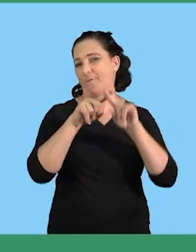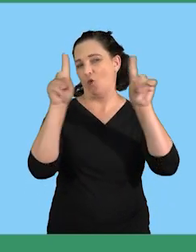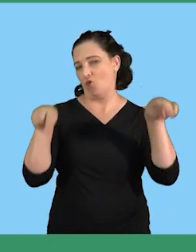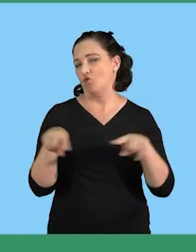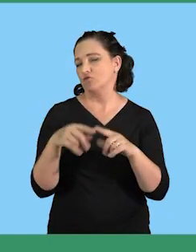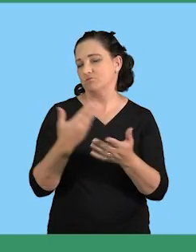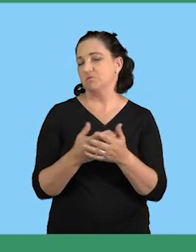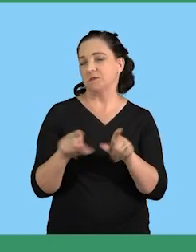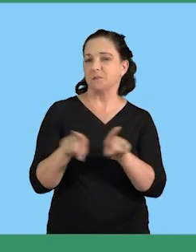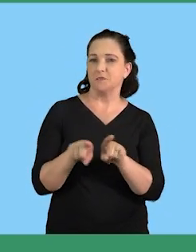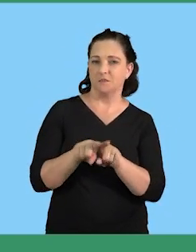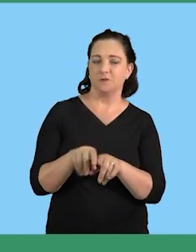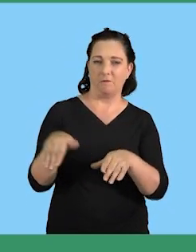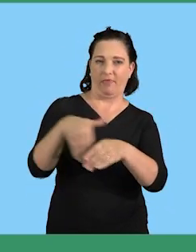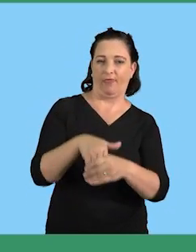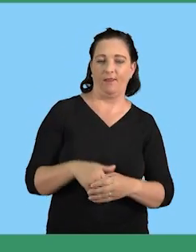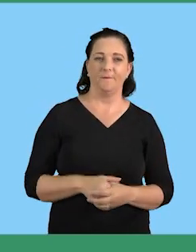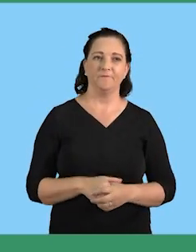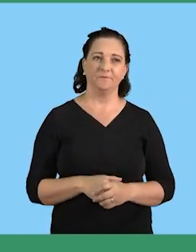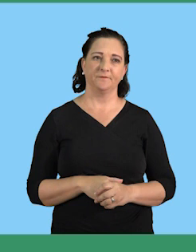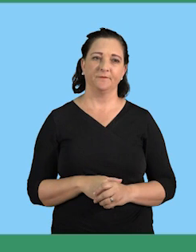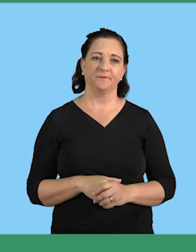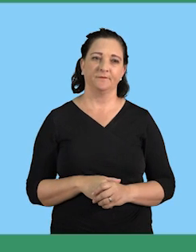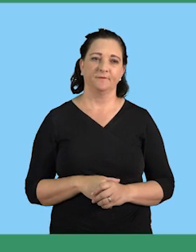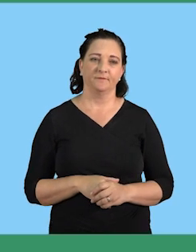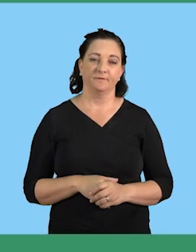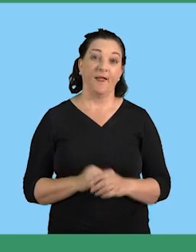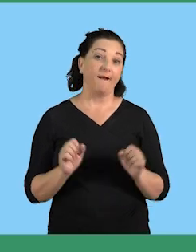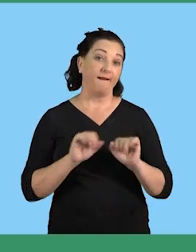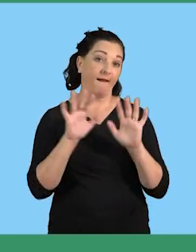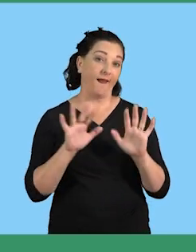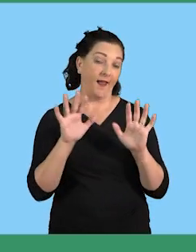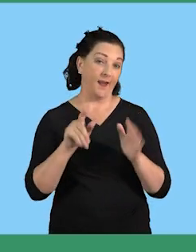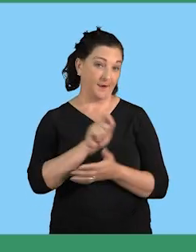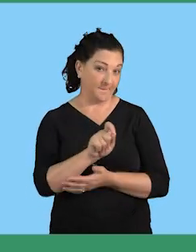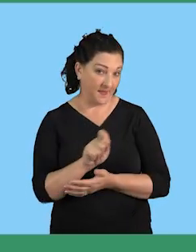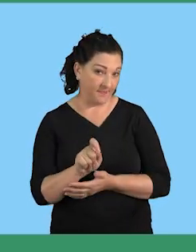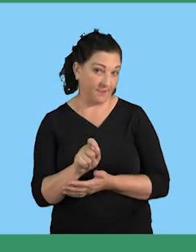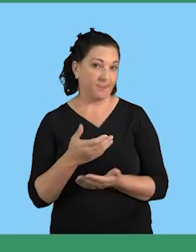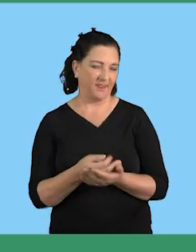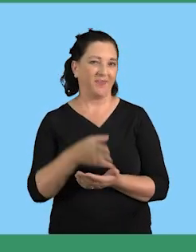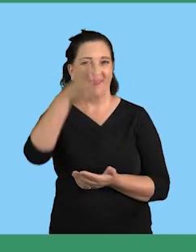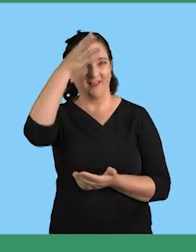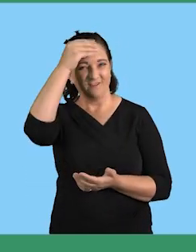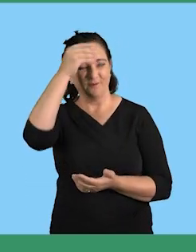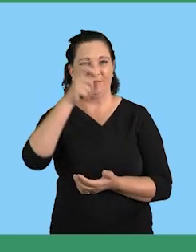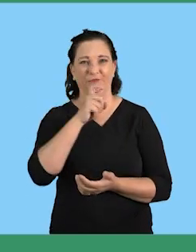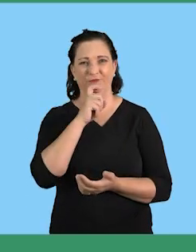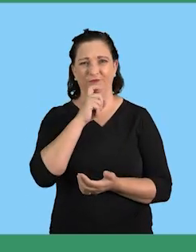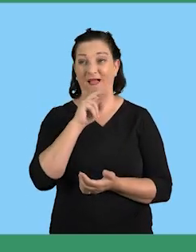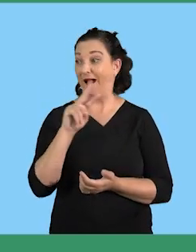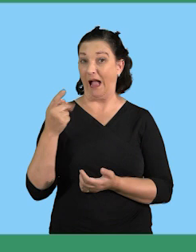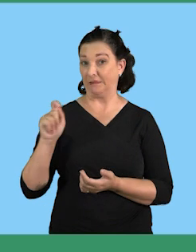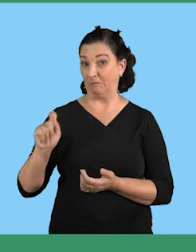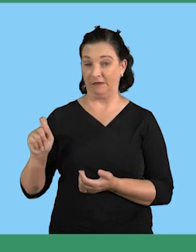Right. So they use coded pens to write new information. So you can't